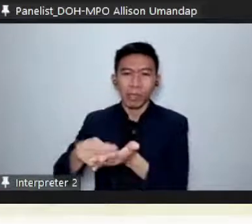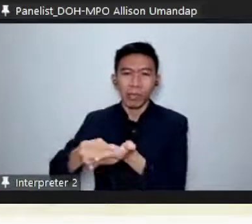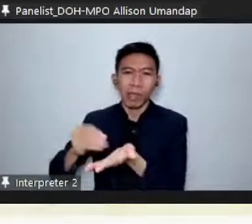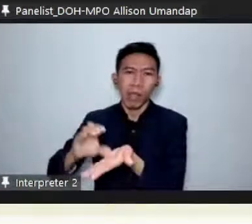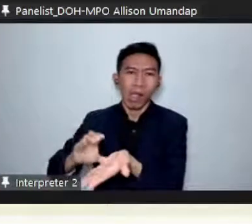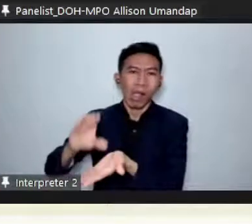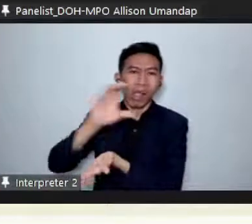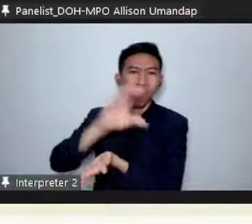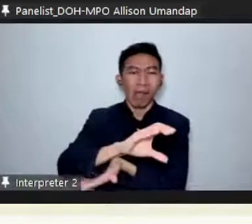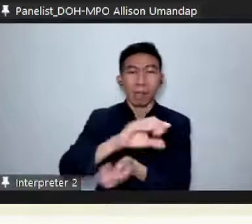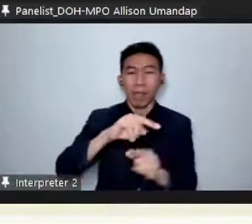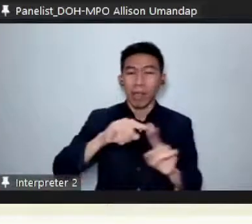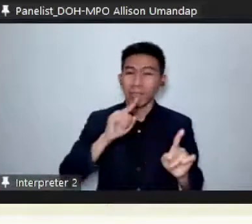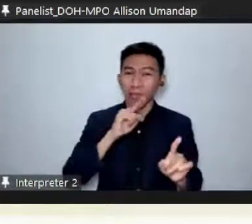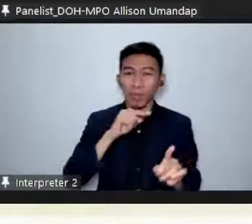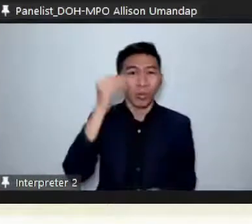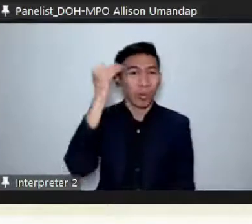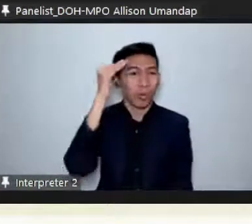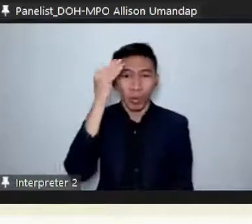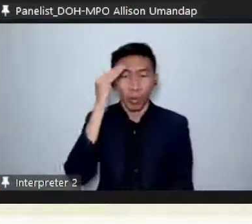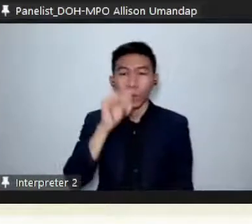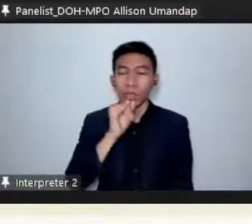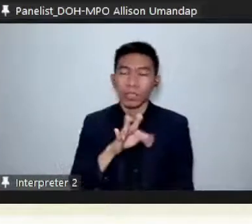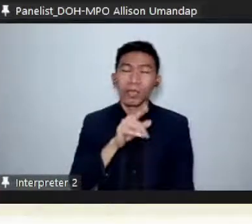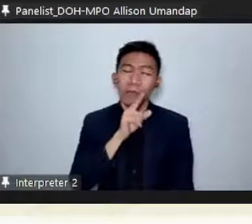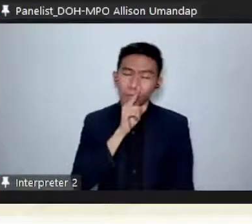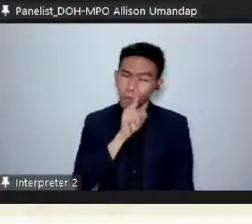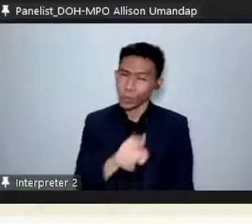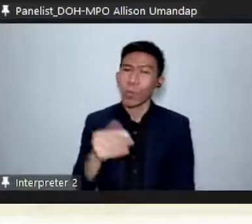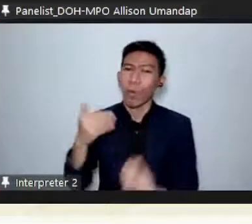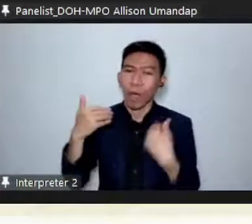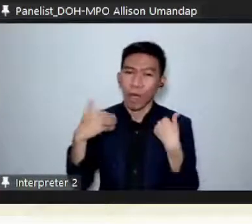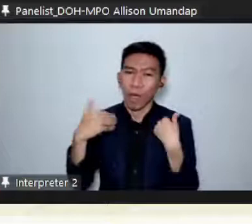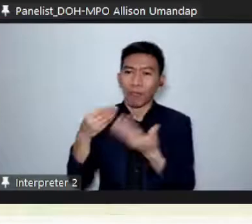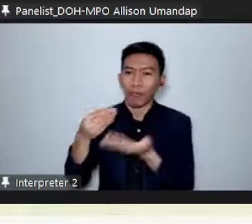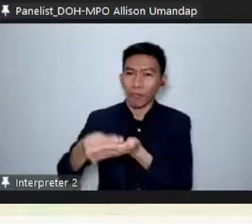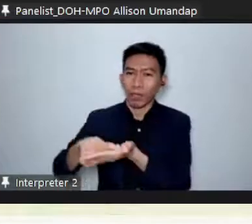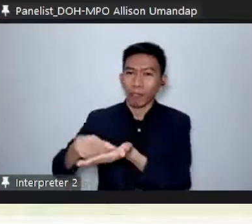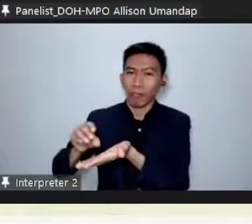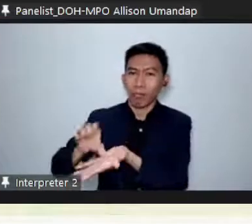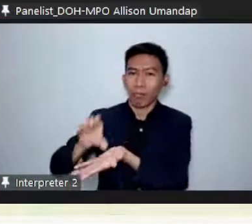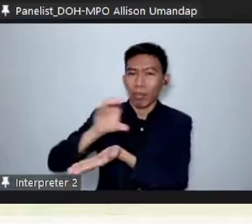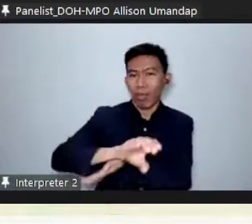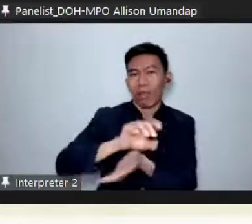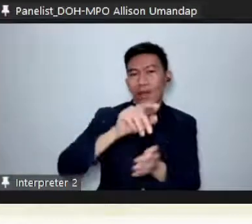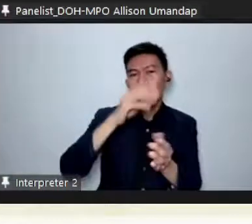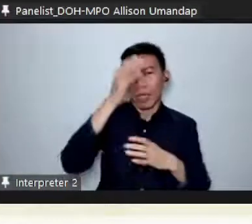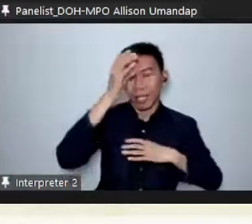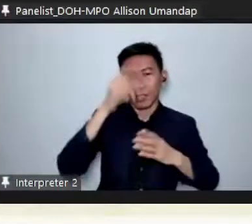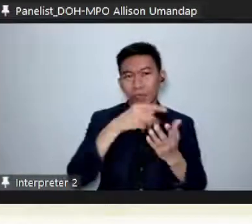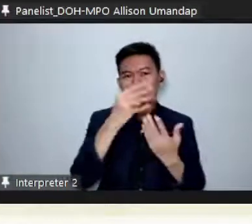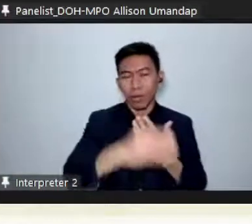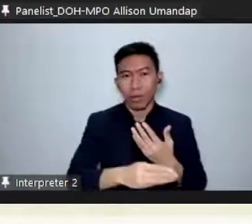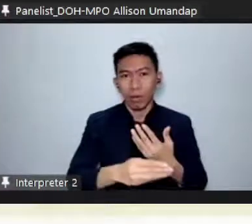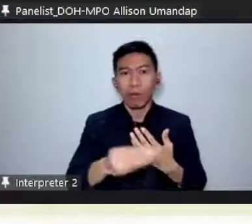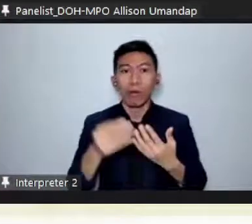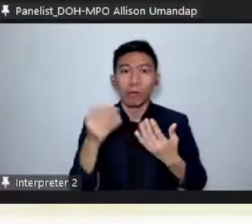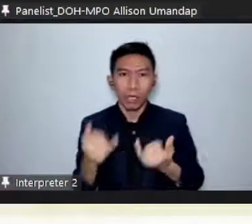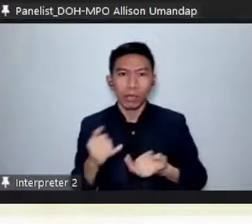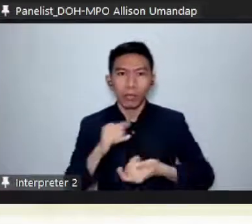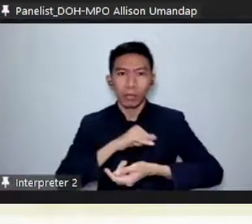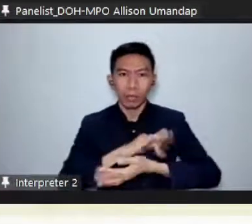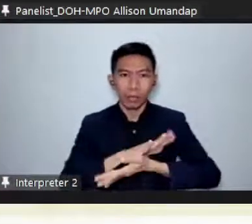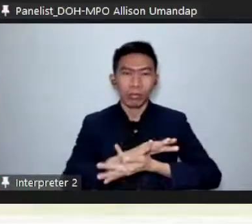not even knowing if it could be given a share at all, considering too that the COVID-19 pandemic